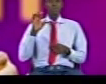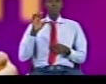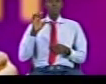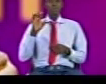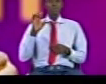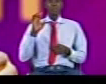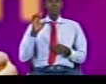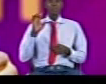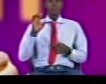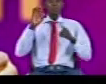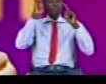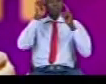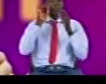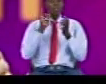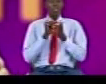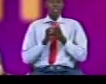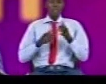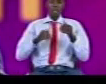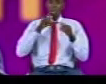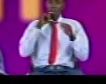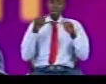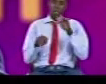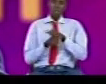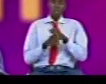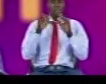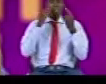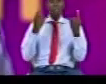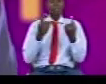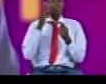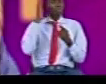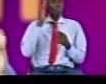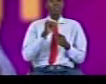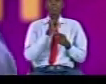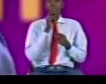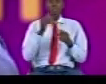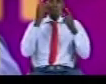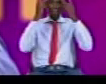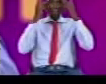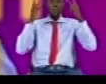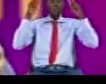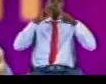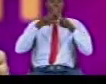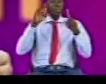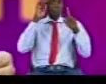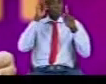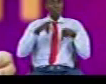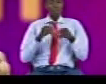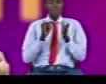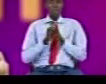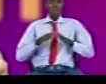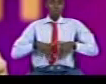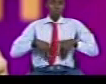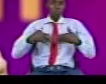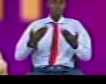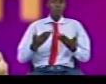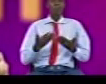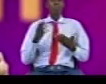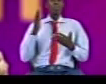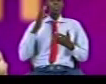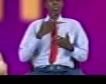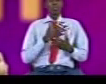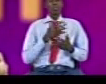He that covereth his sins shall not prosper, but he that confesseth and forsaketh them shall have mercy.